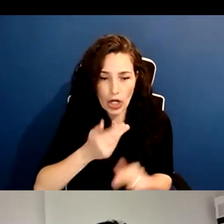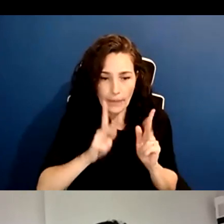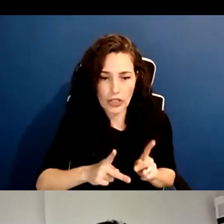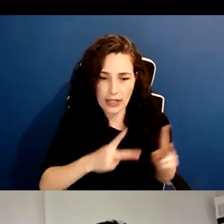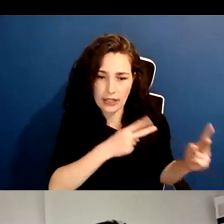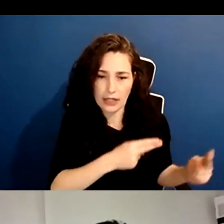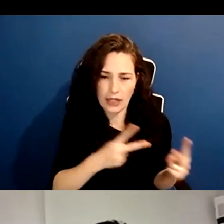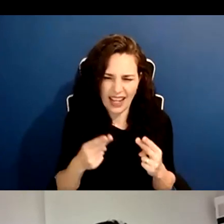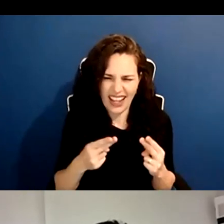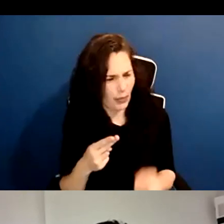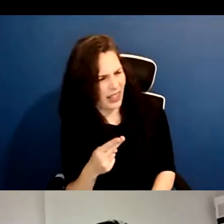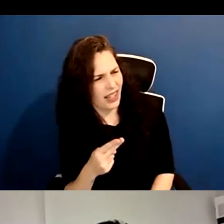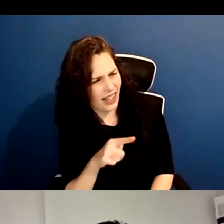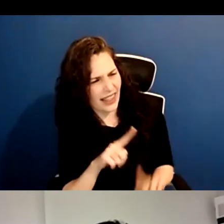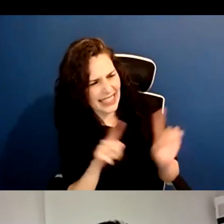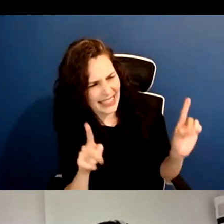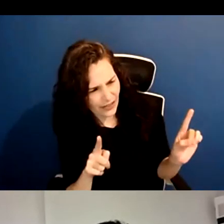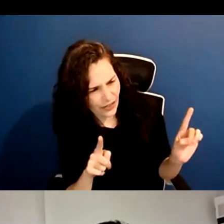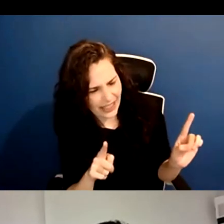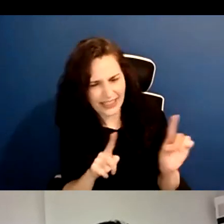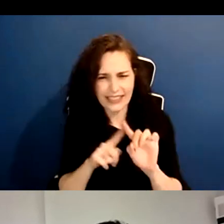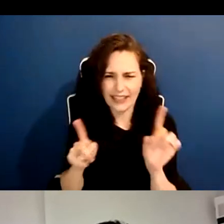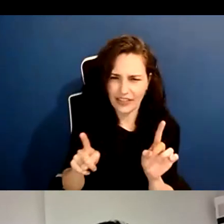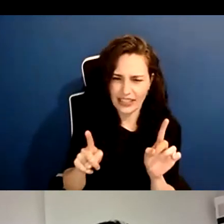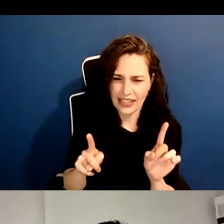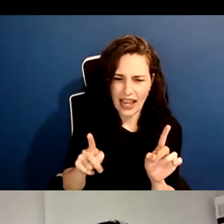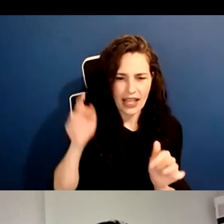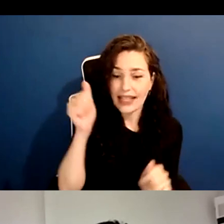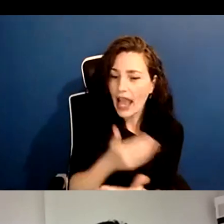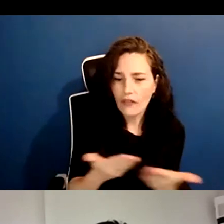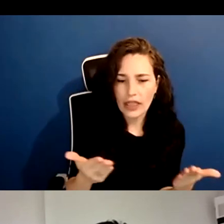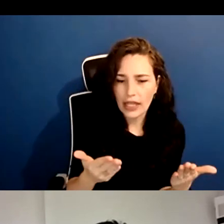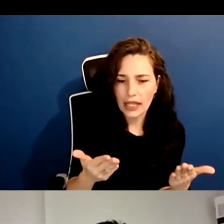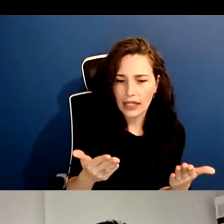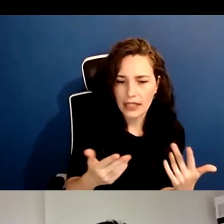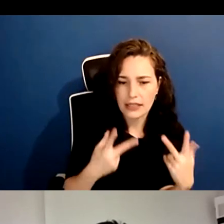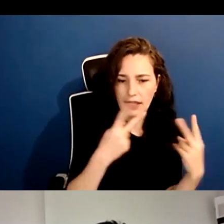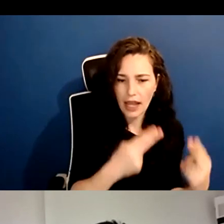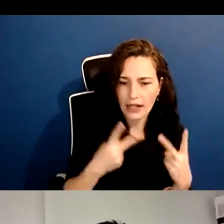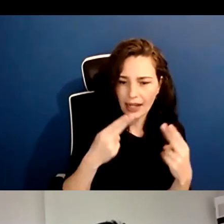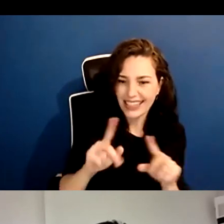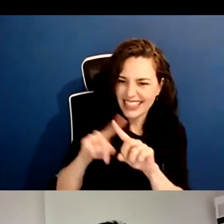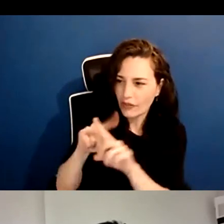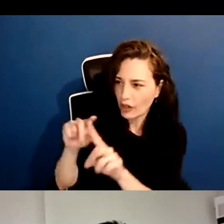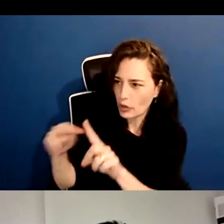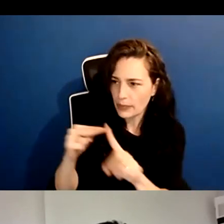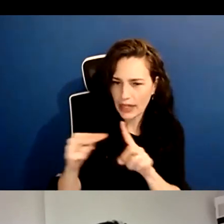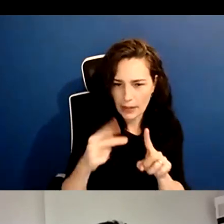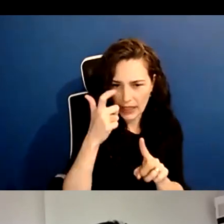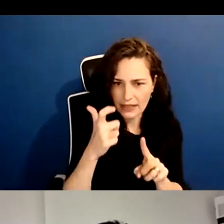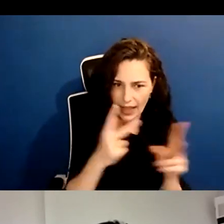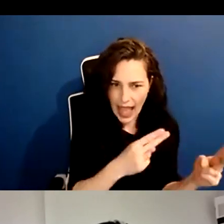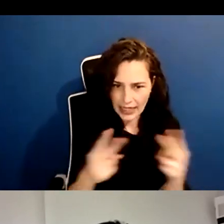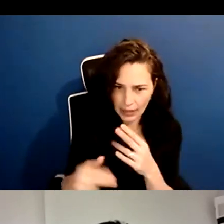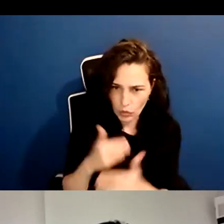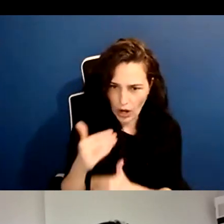it's always different. And we are always laughing with Meena. It's like everything you cut will be, it can be told in so many different ways. But I think that the essence is